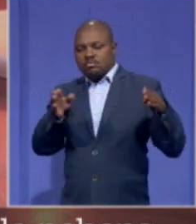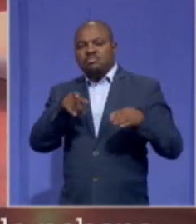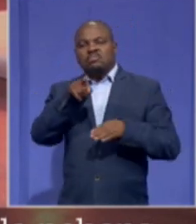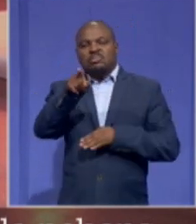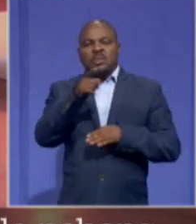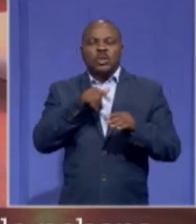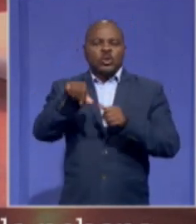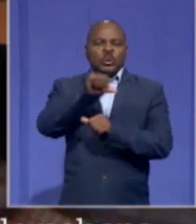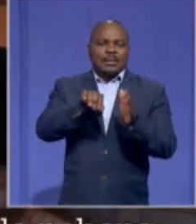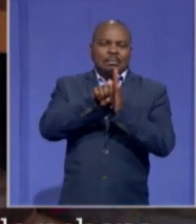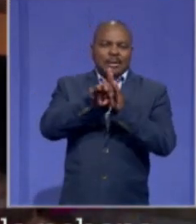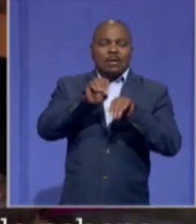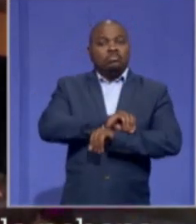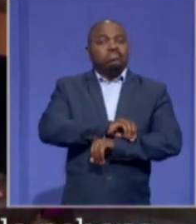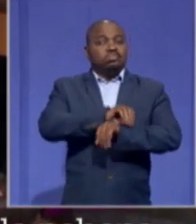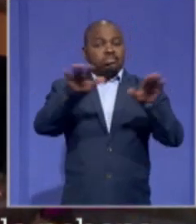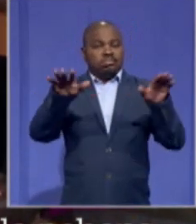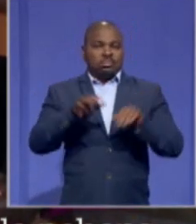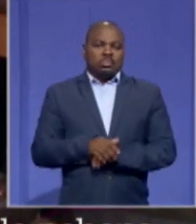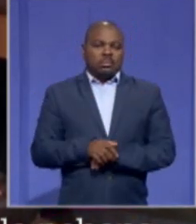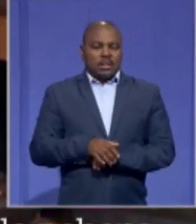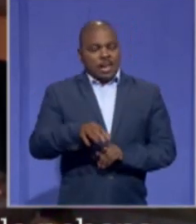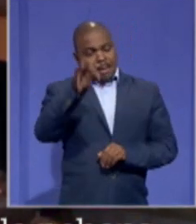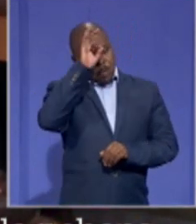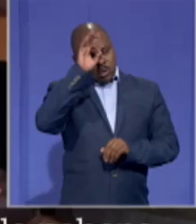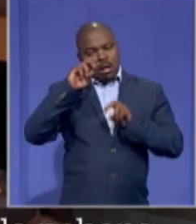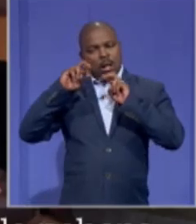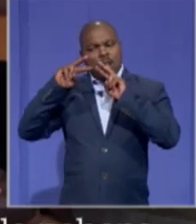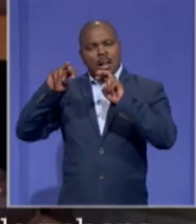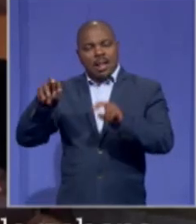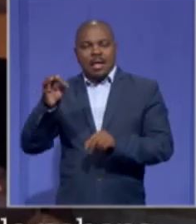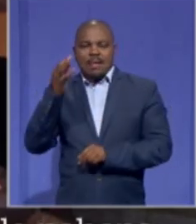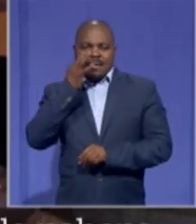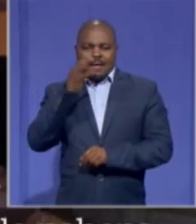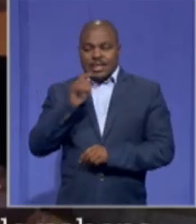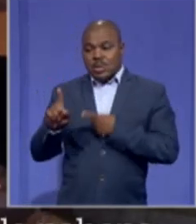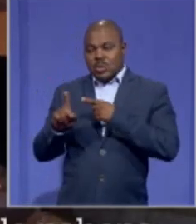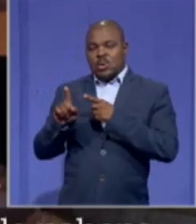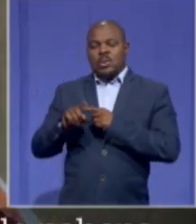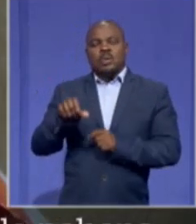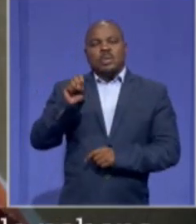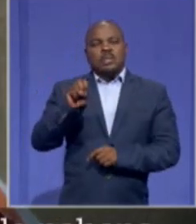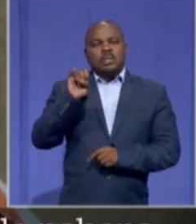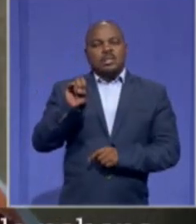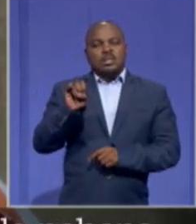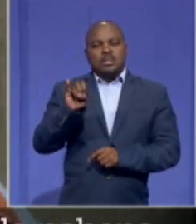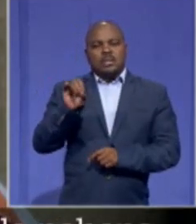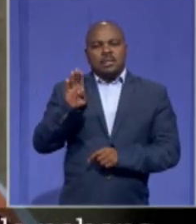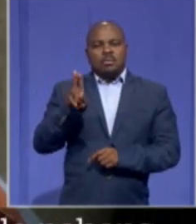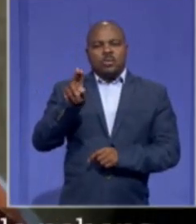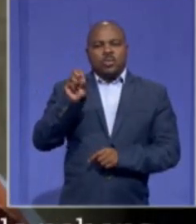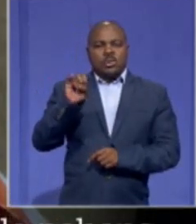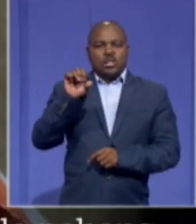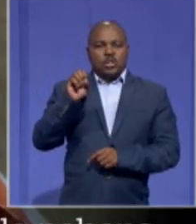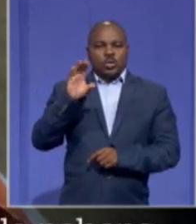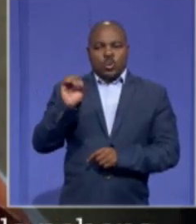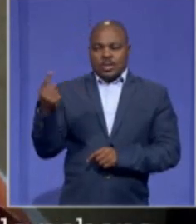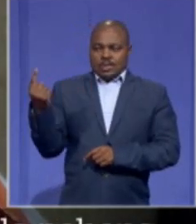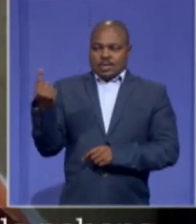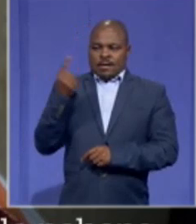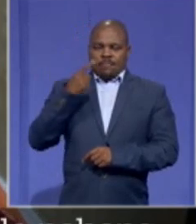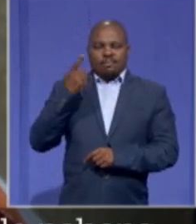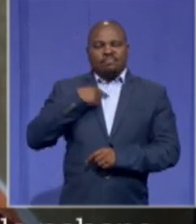a dikgokahanyo. Diphuputsong tsa mapolesa a netefaditse ha mmelaelwa Sibusiso Mtaka a fumanwe a iphanyehile sefateng a se